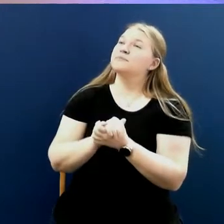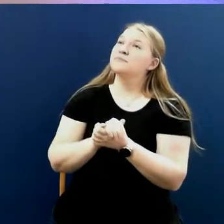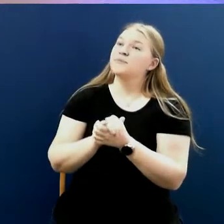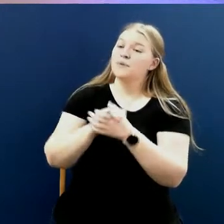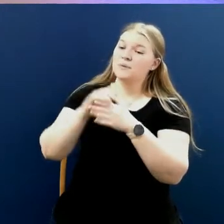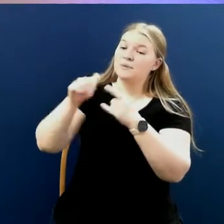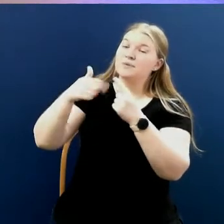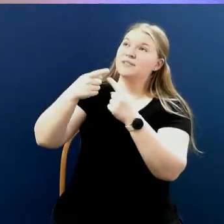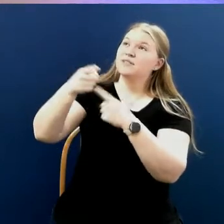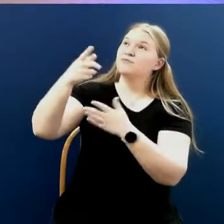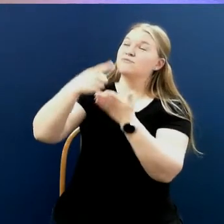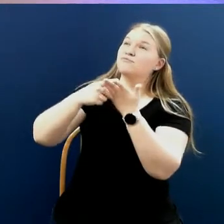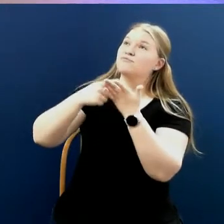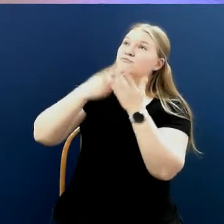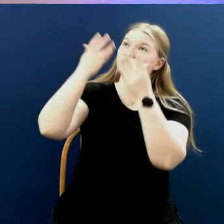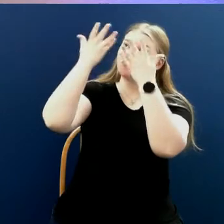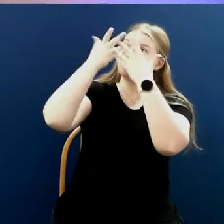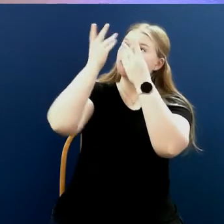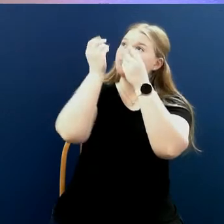speak, you scatter darkness.